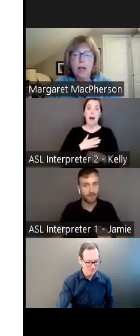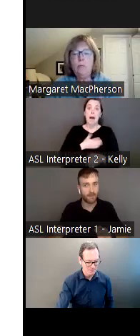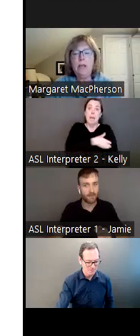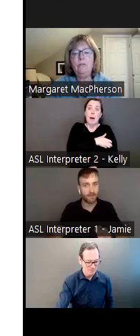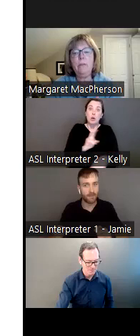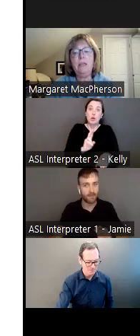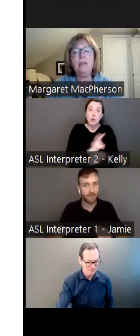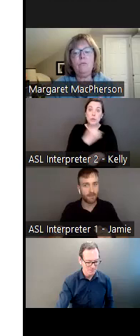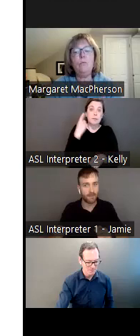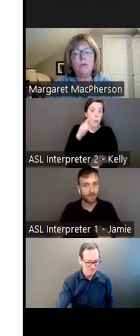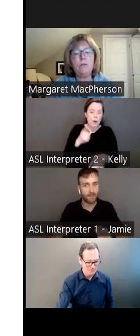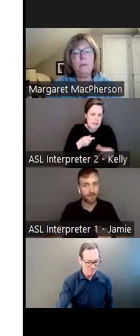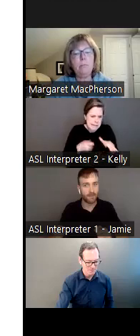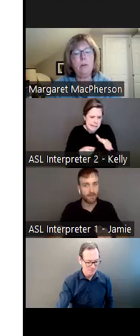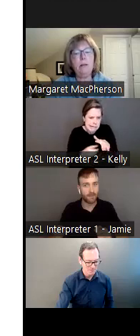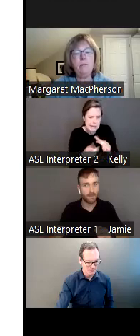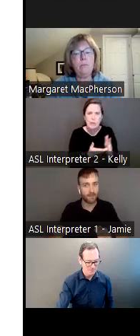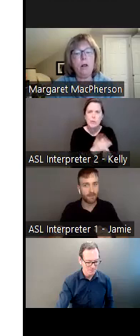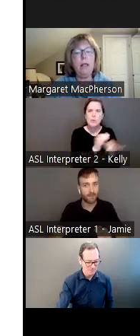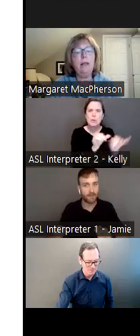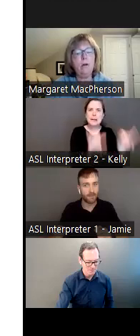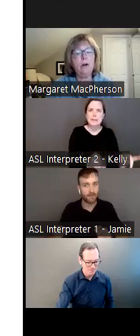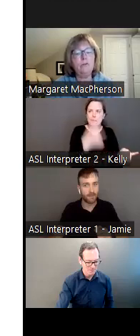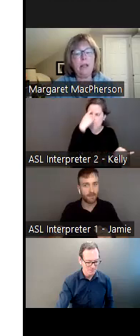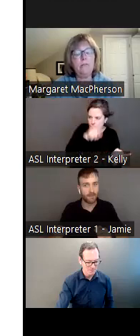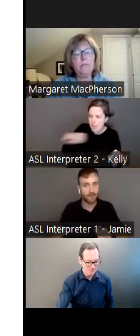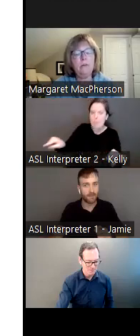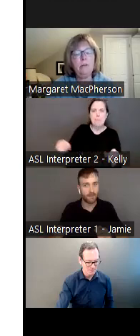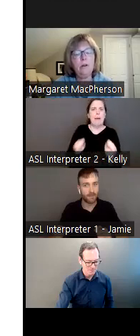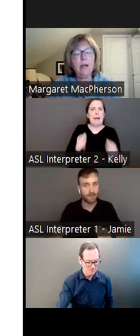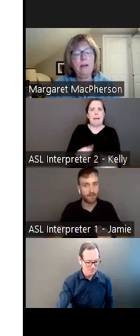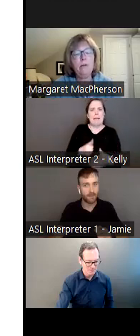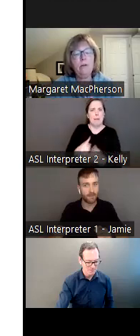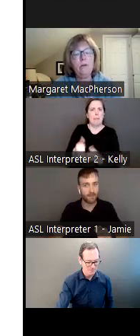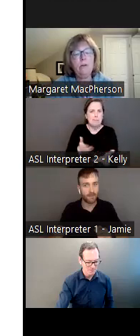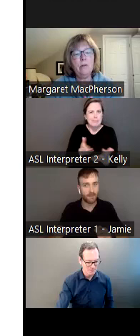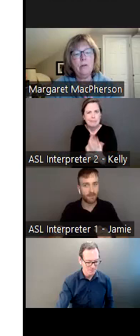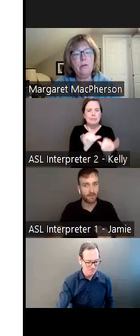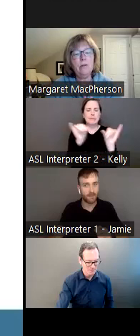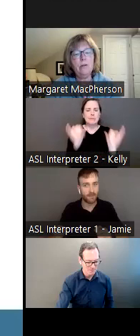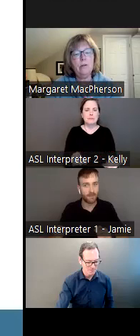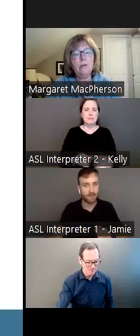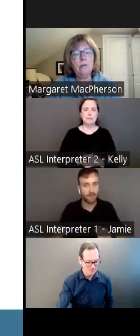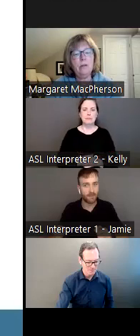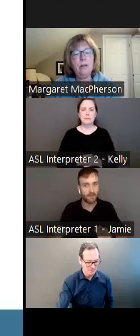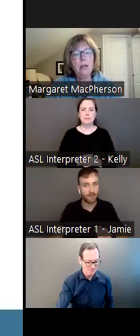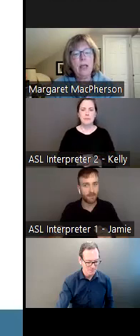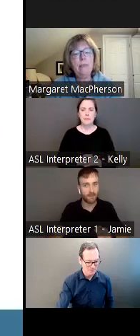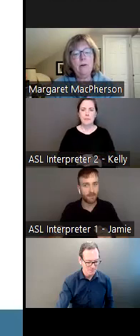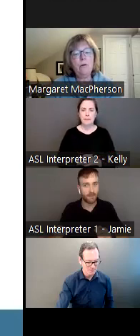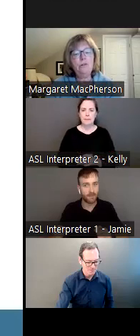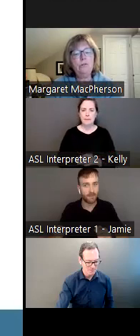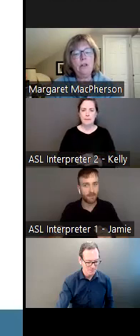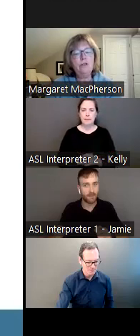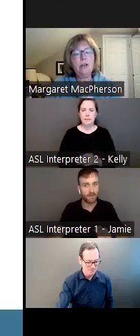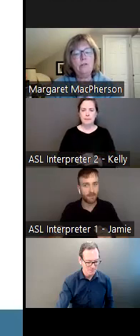to find ways to make things work for people in small and large ways. Go ahead. And